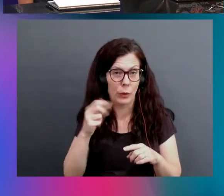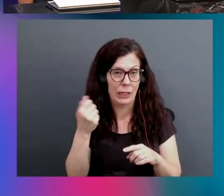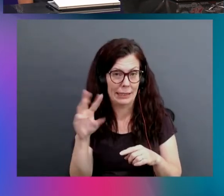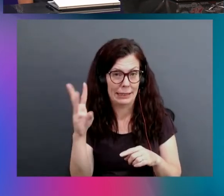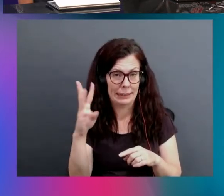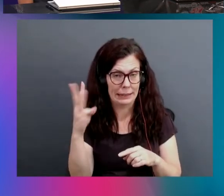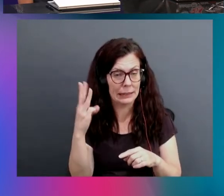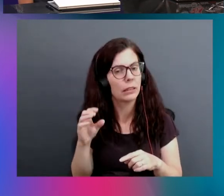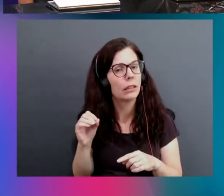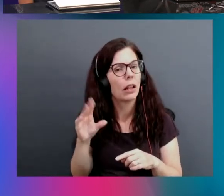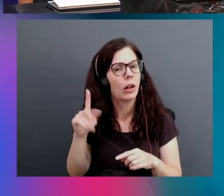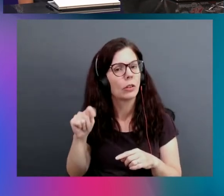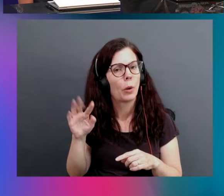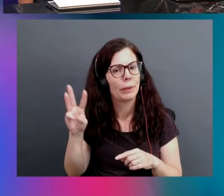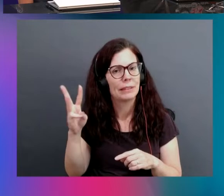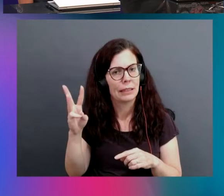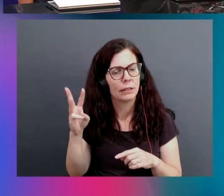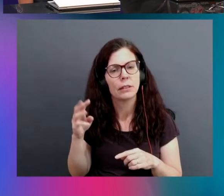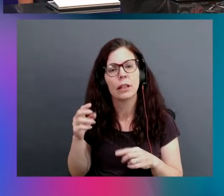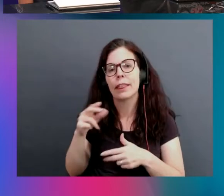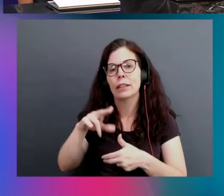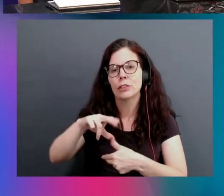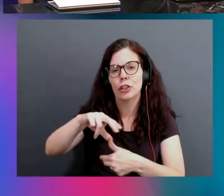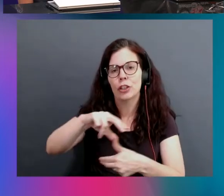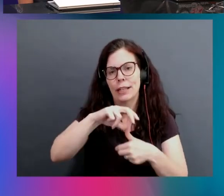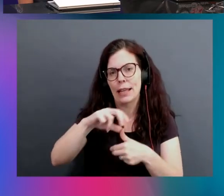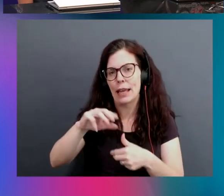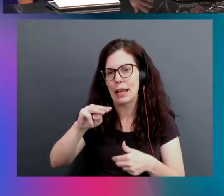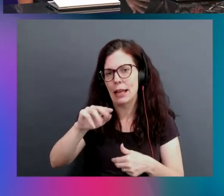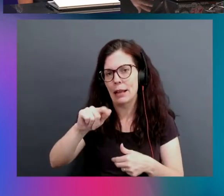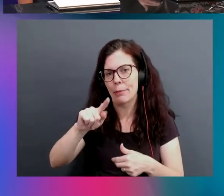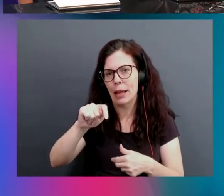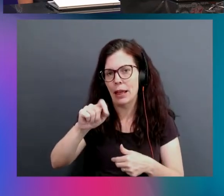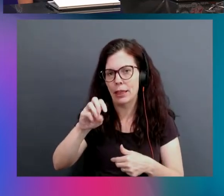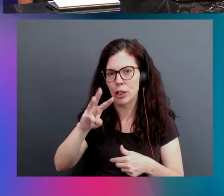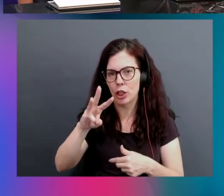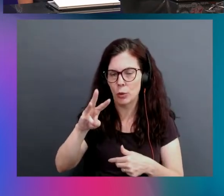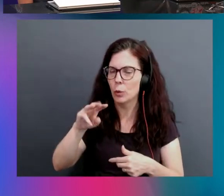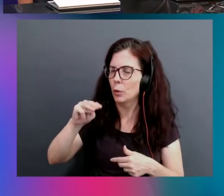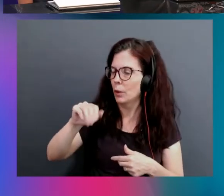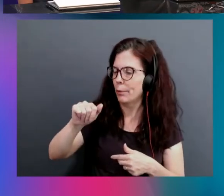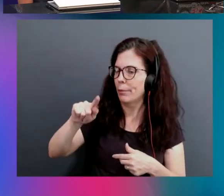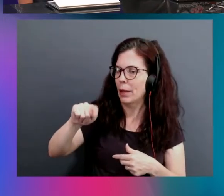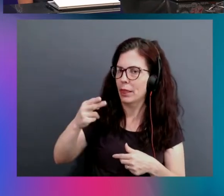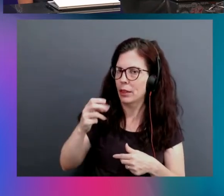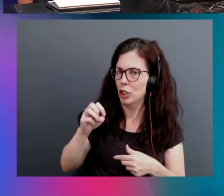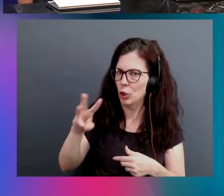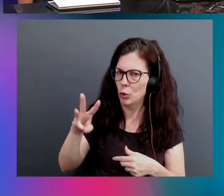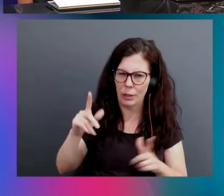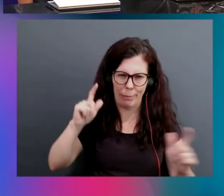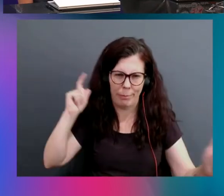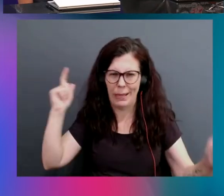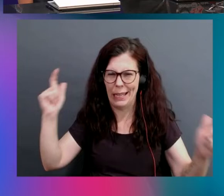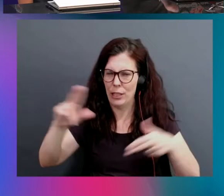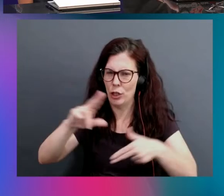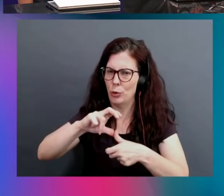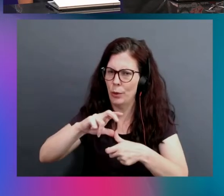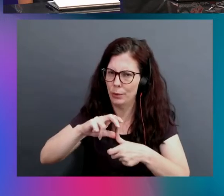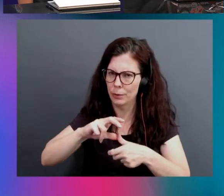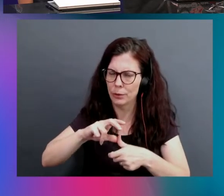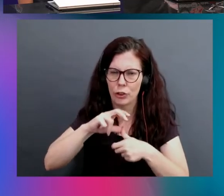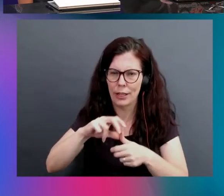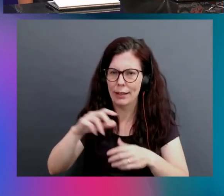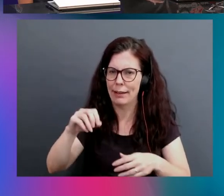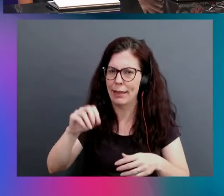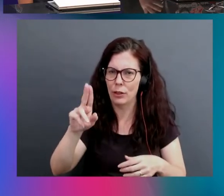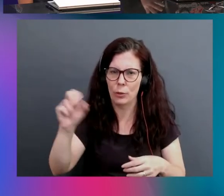October 6th. This is Hurricane Matthew, which was a very large hurricane in the US, and I'm going to show that in a